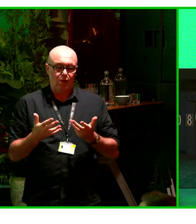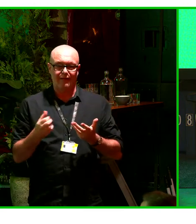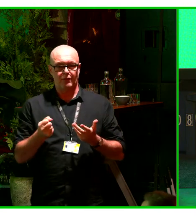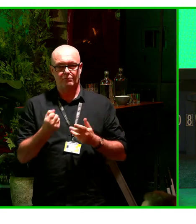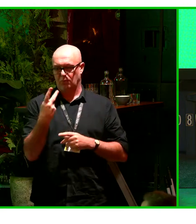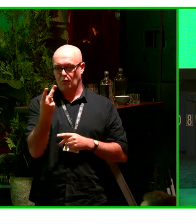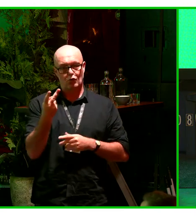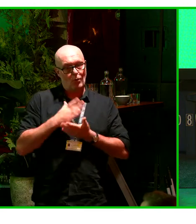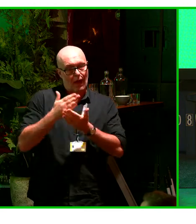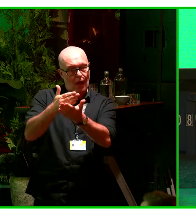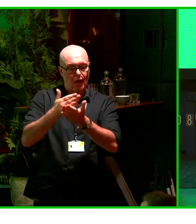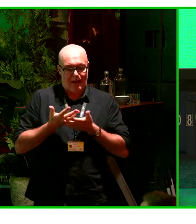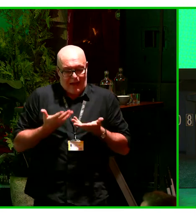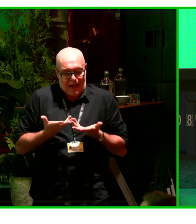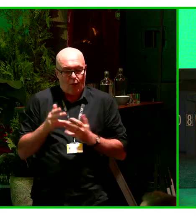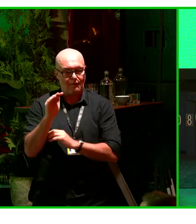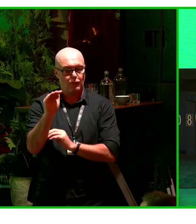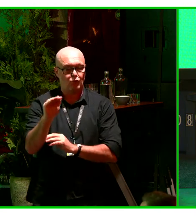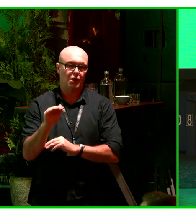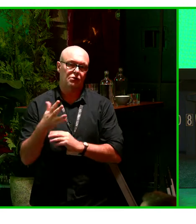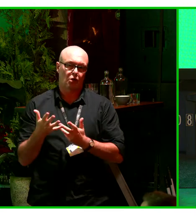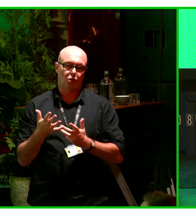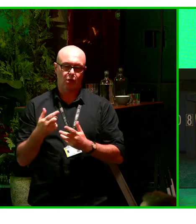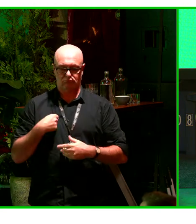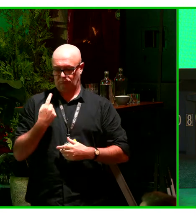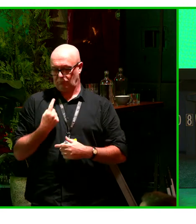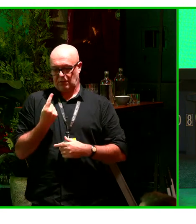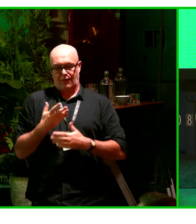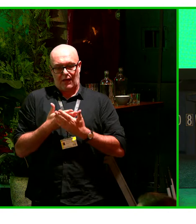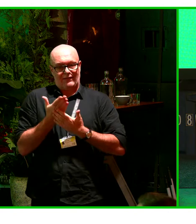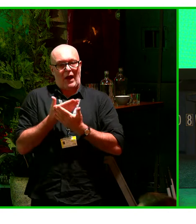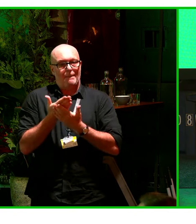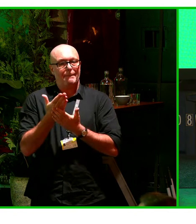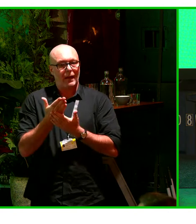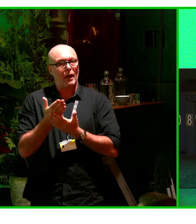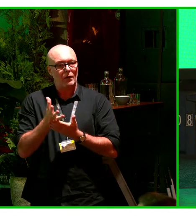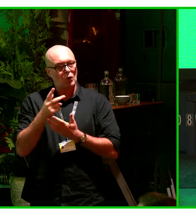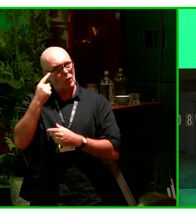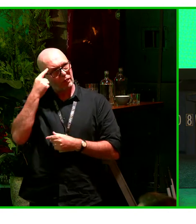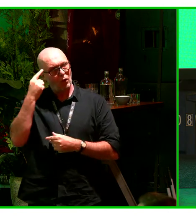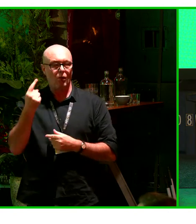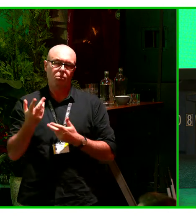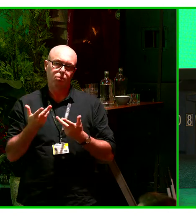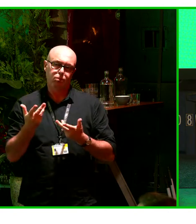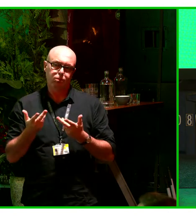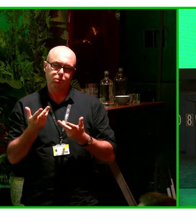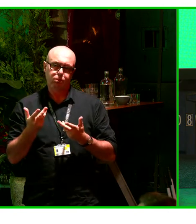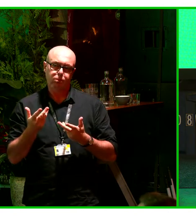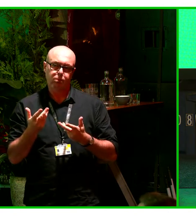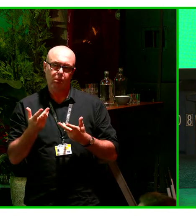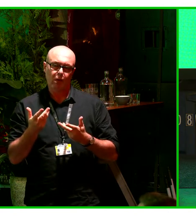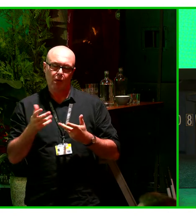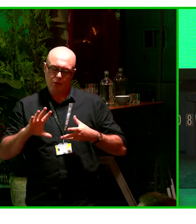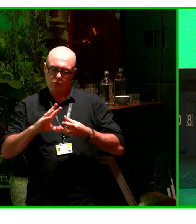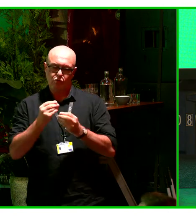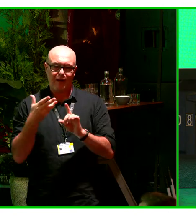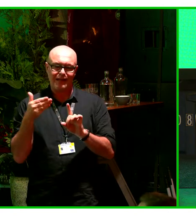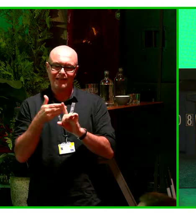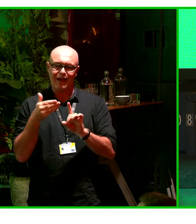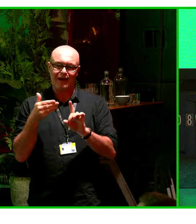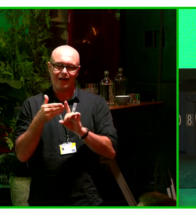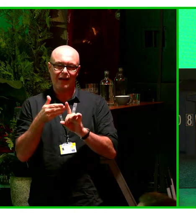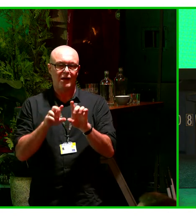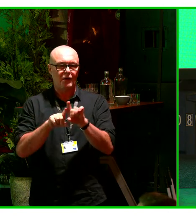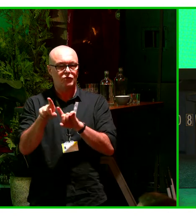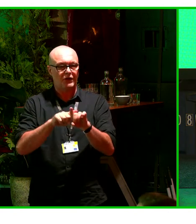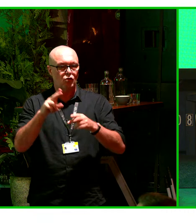if you like. So as a developer, we looked at our park and we set ourselves a target of trying to